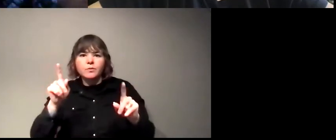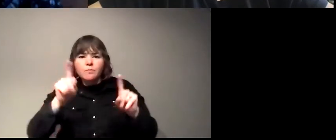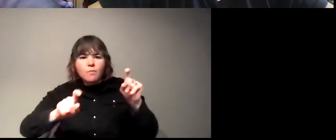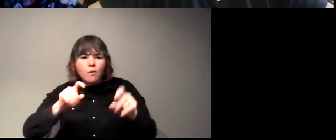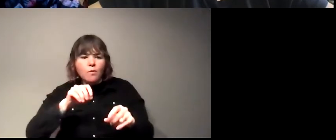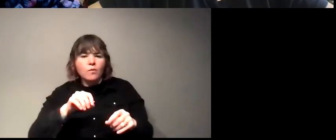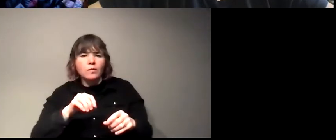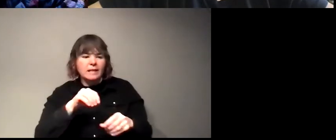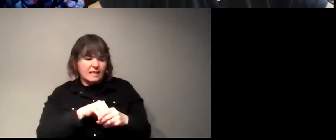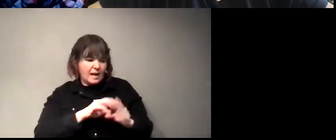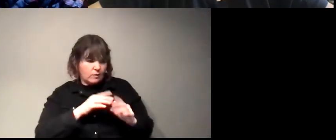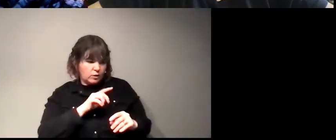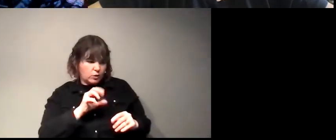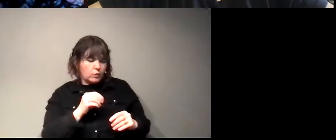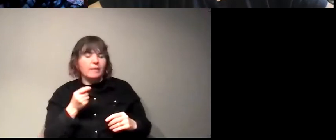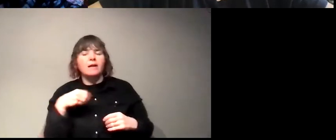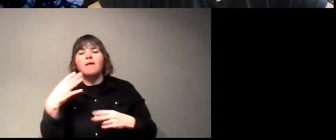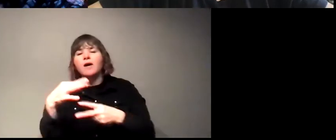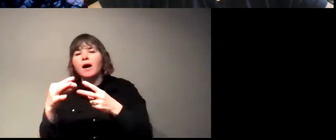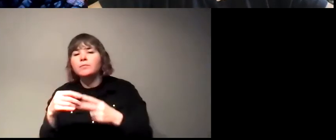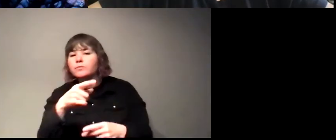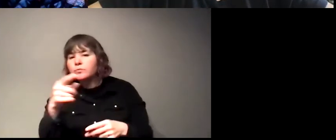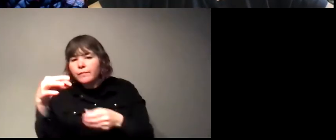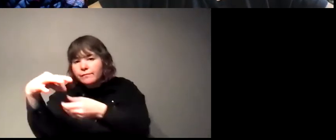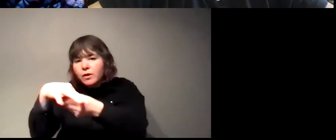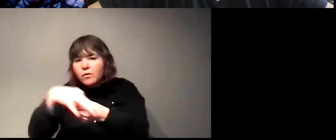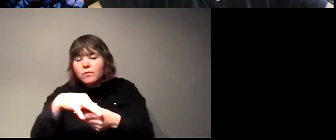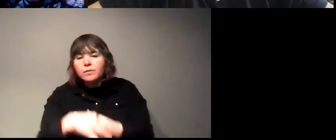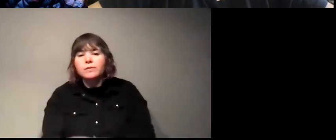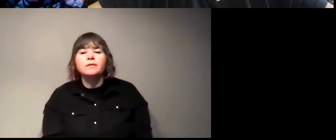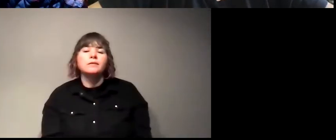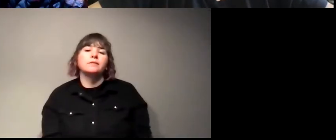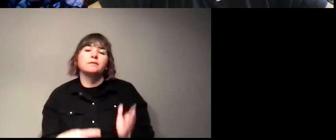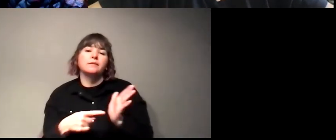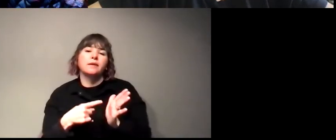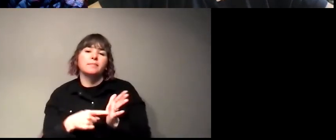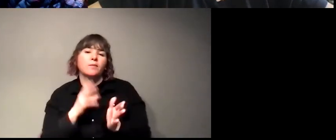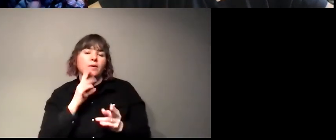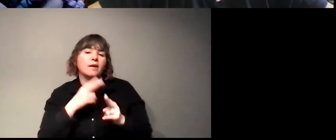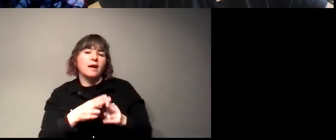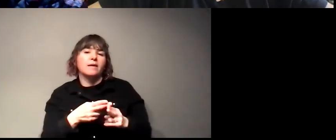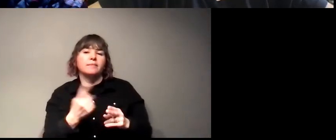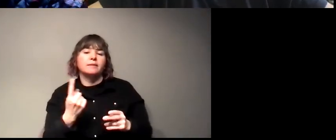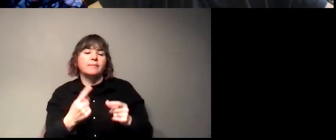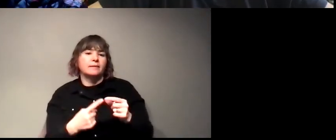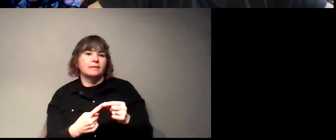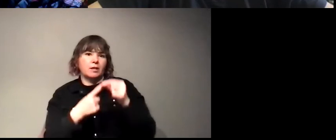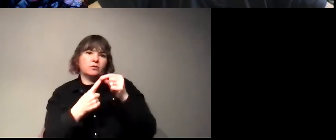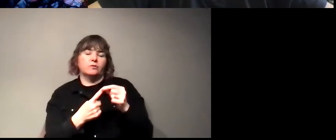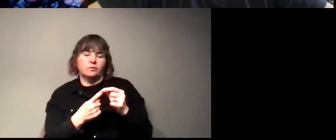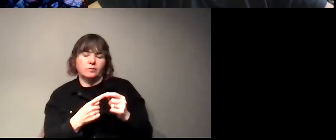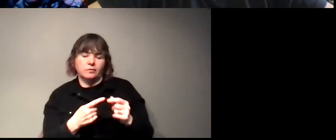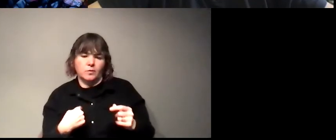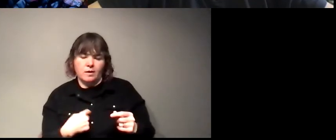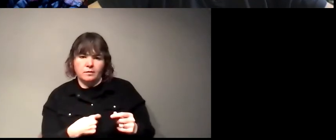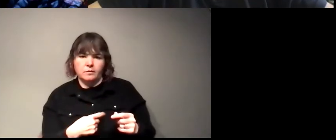they'll give the public options, or they'll let the public figure out the names. Sometimes they'll name them after someone who is special to us or someone who